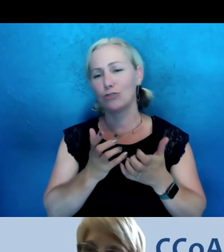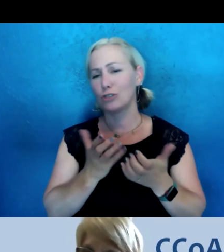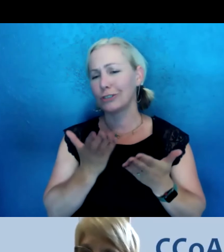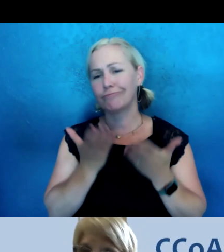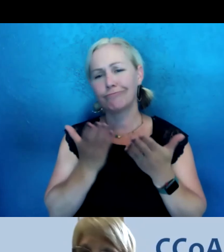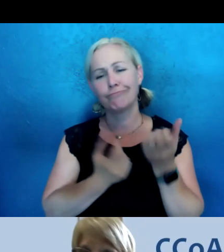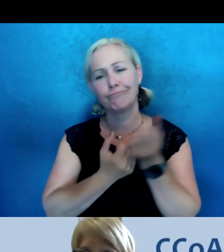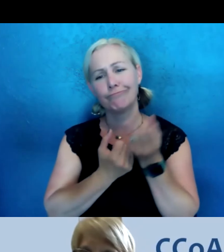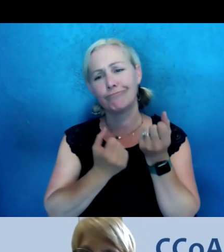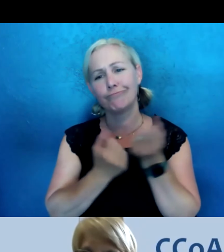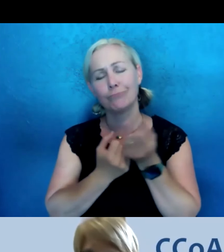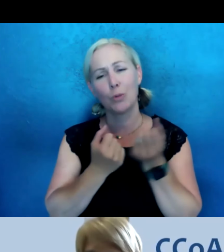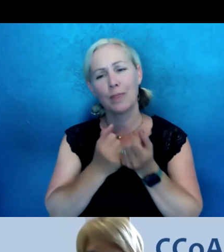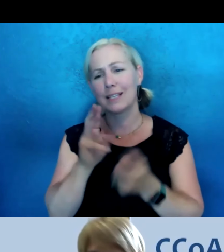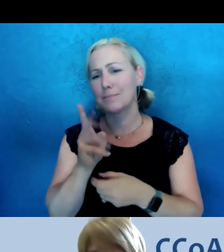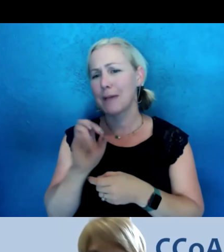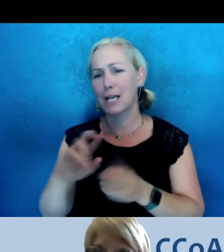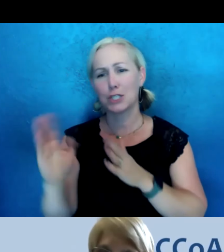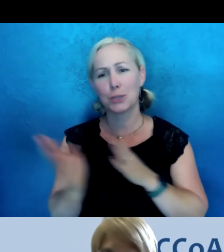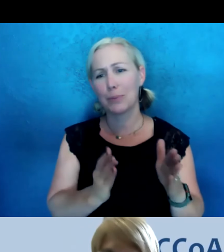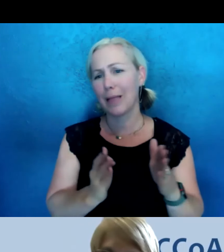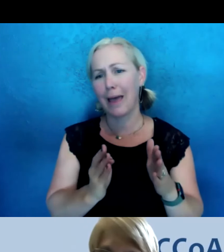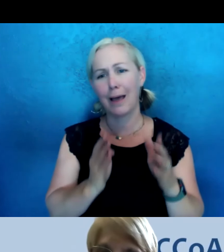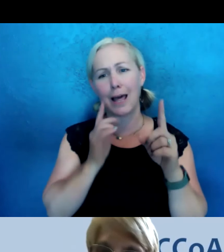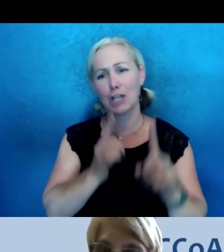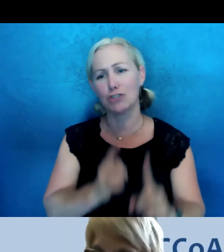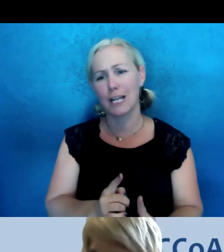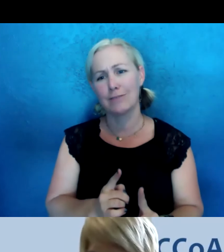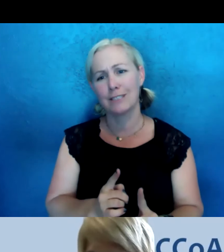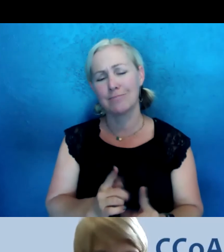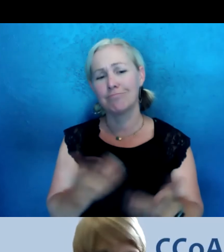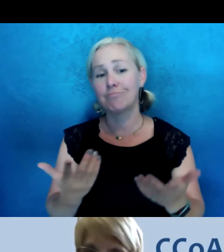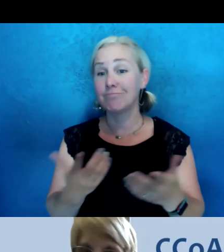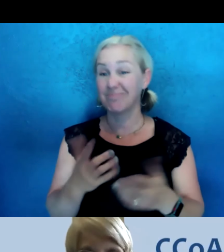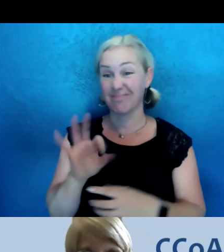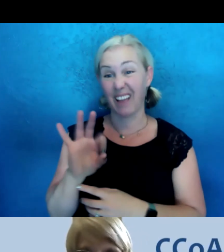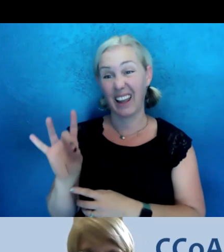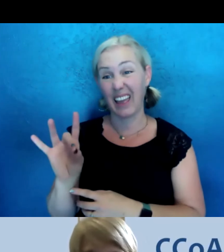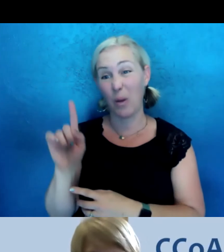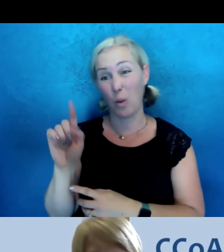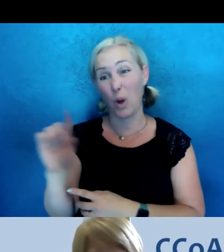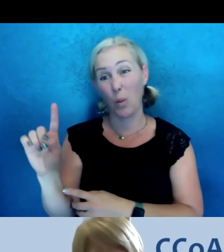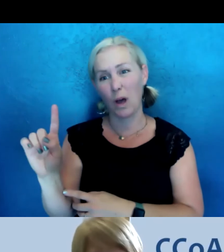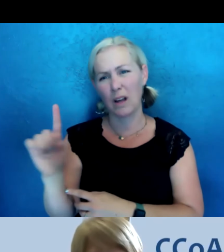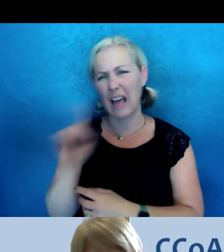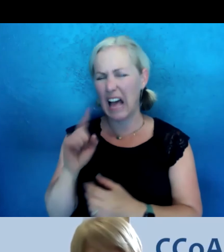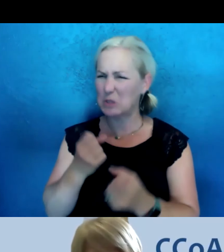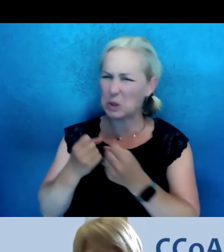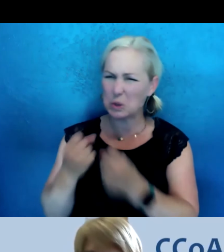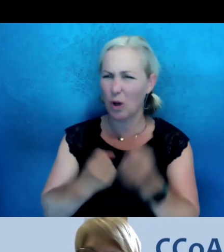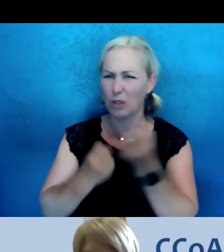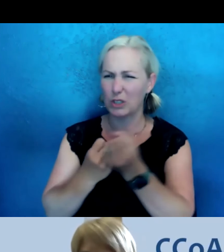these Master Plan for Aging initiatives, specifically 98 and 101, though we have strong support across the